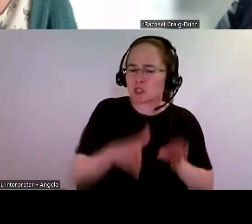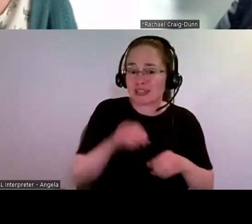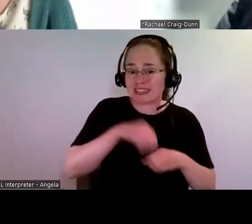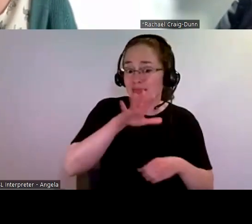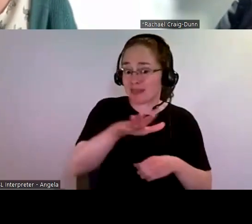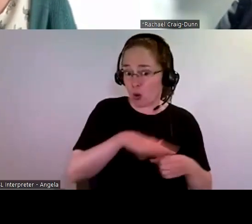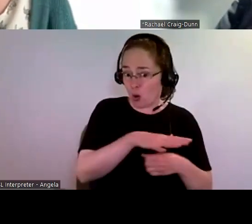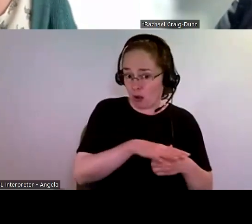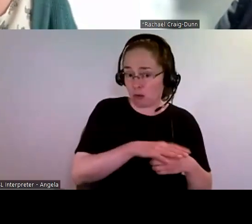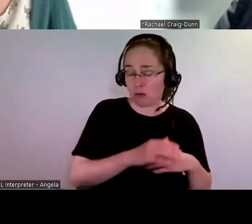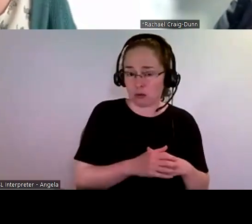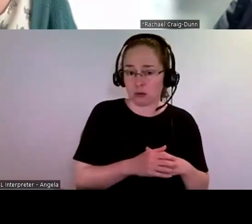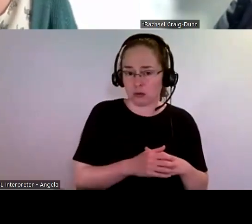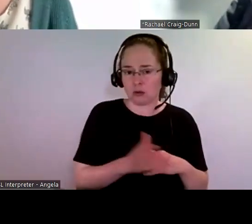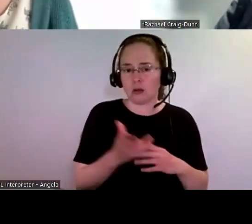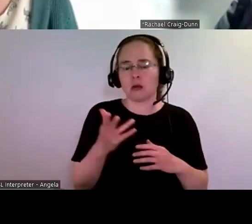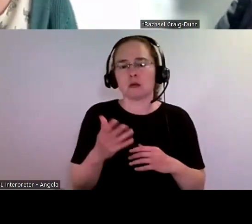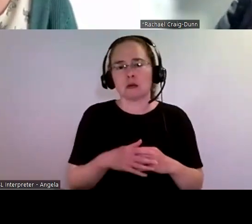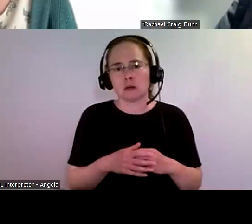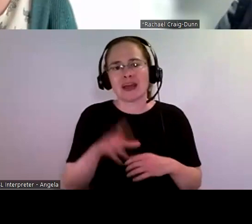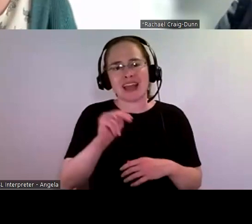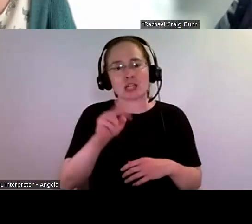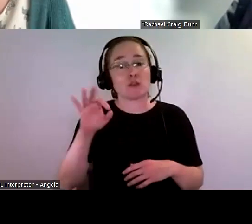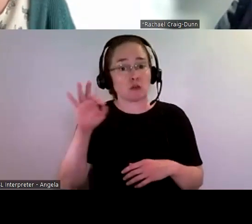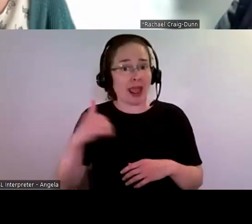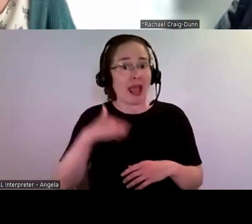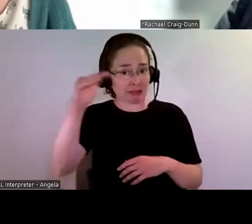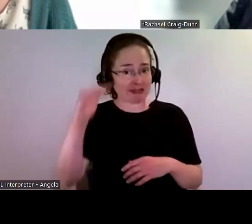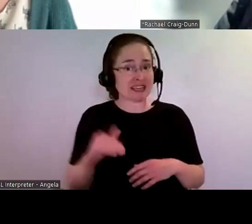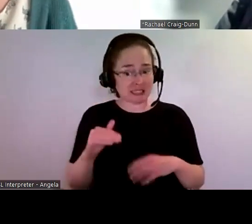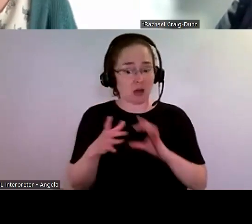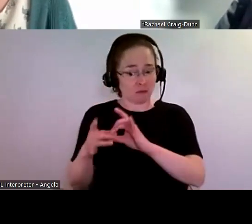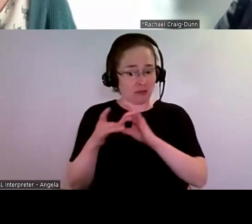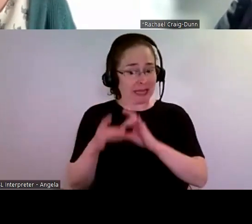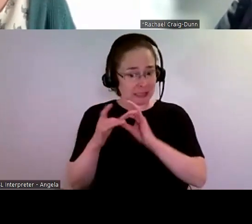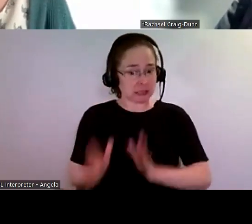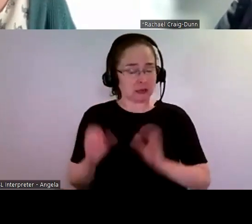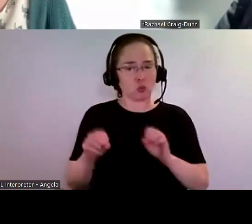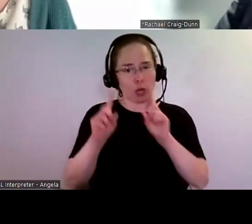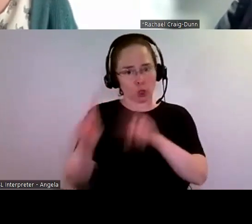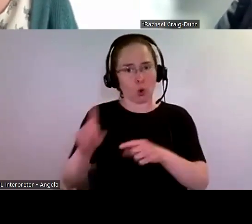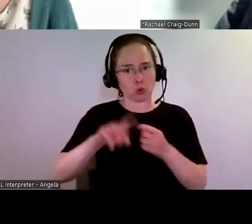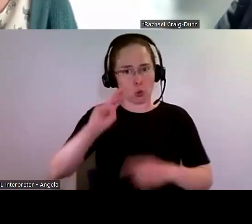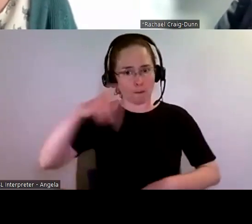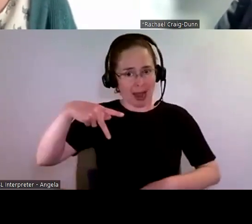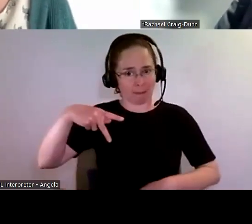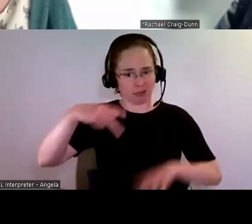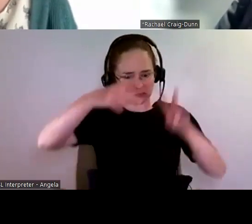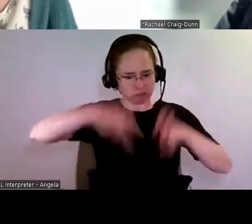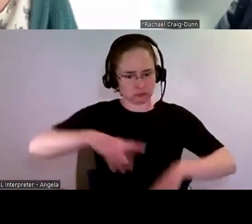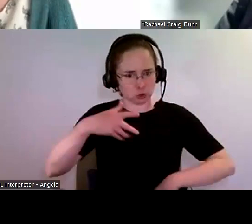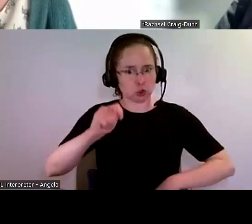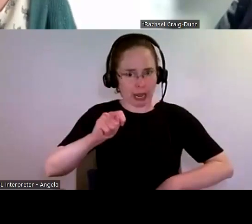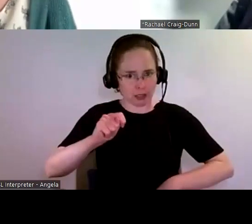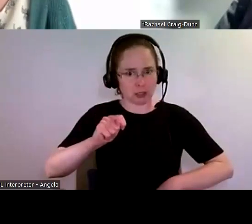their area. At the National Federation of Family, we do have a list of affiliates, and you can go to that map that I just put in the chat,